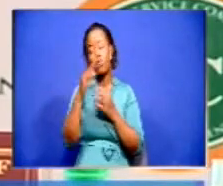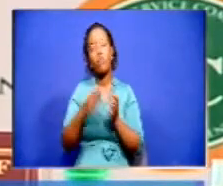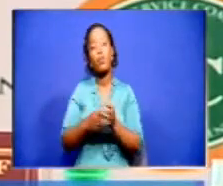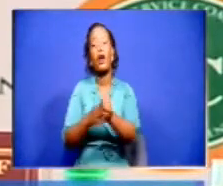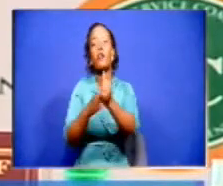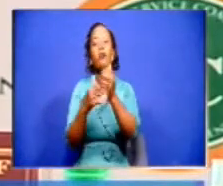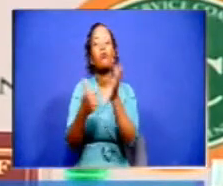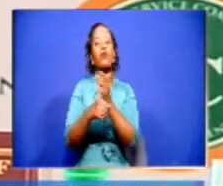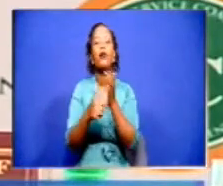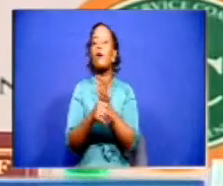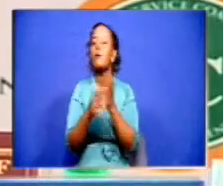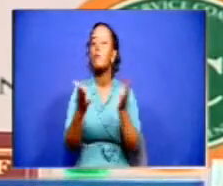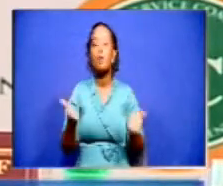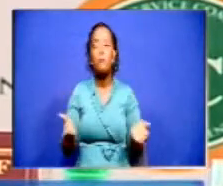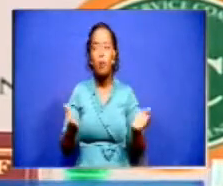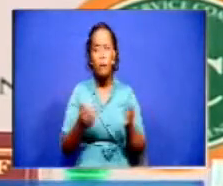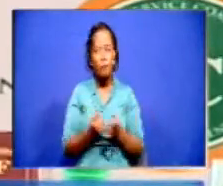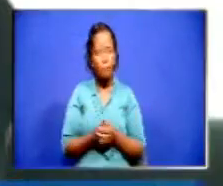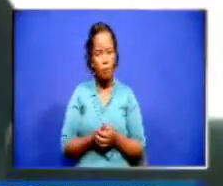backlog?